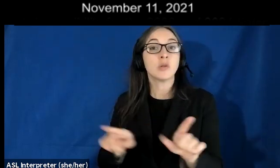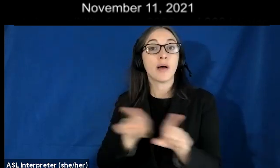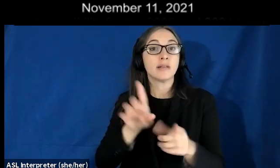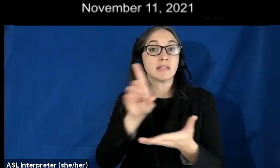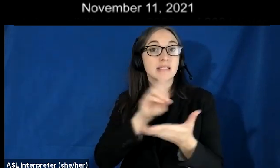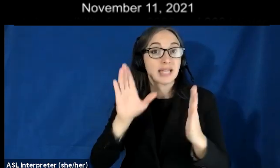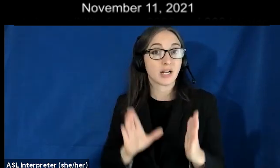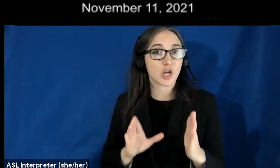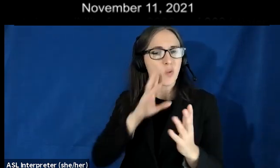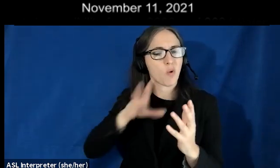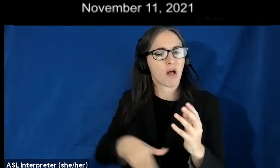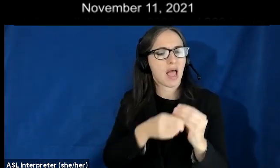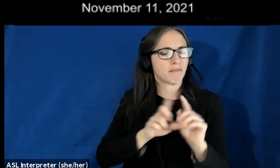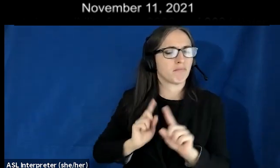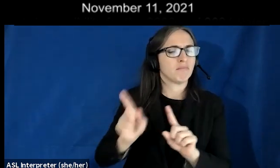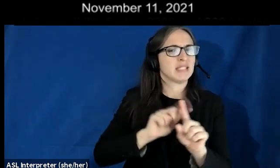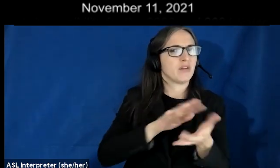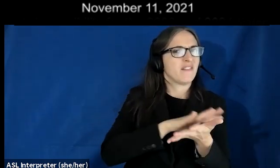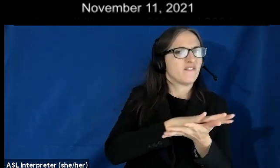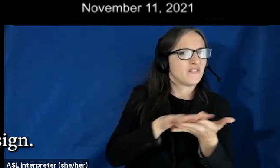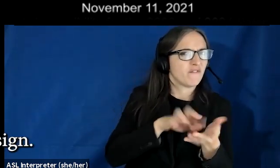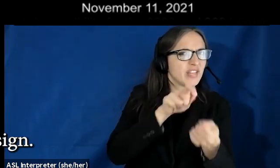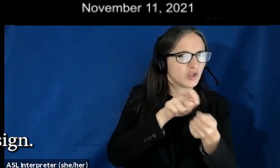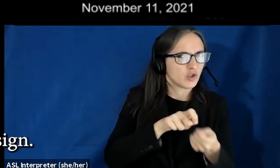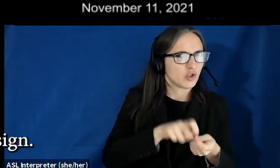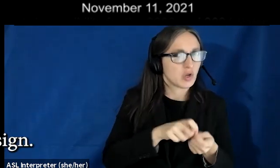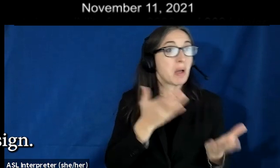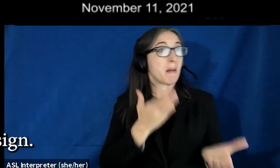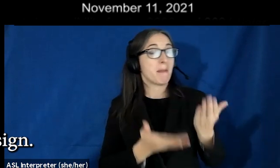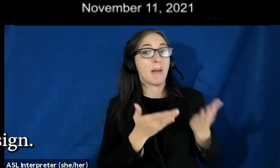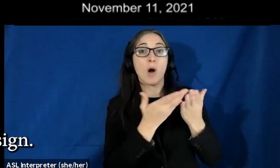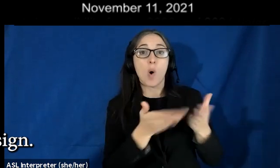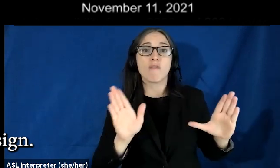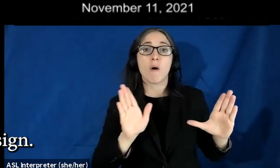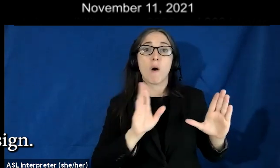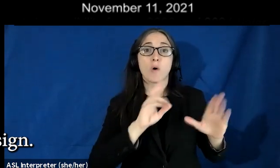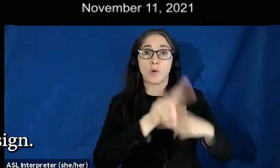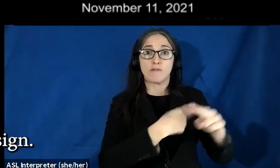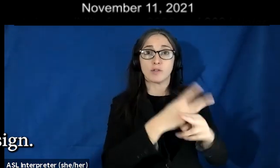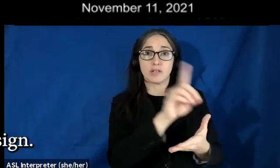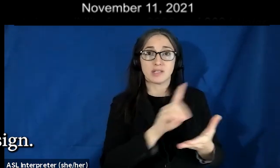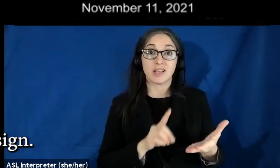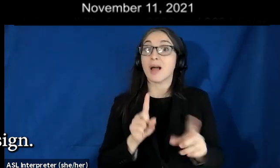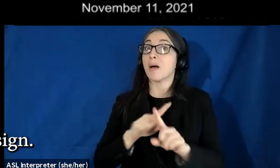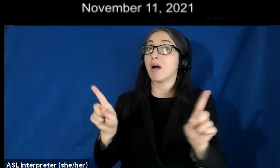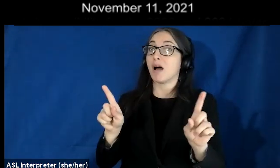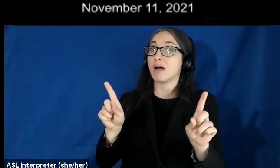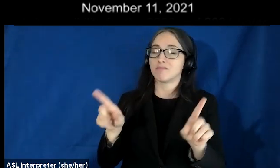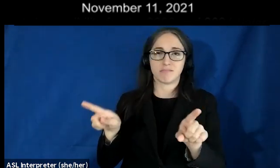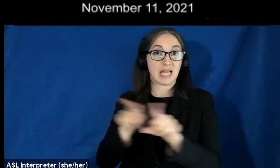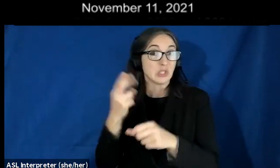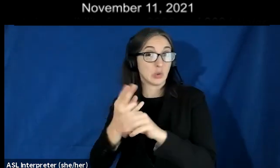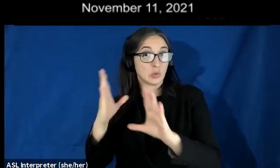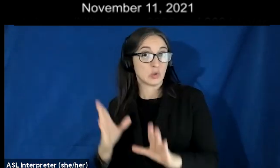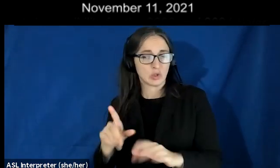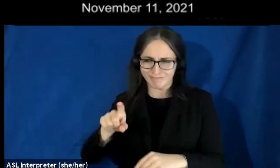features, you may get universal design, but as a user you need individual design.